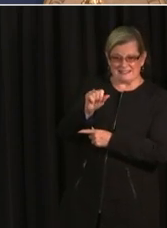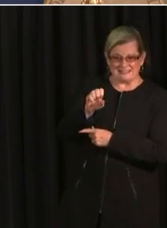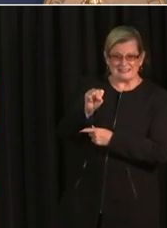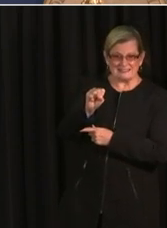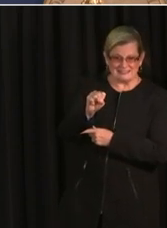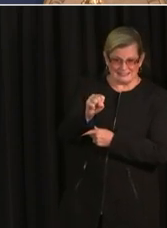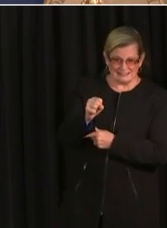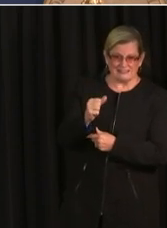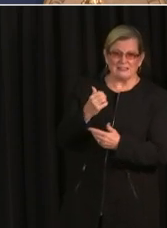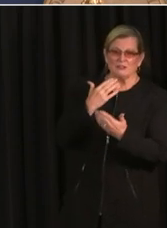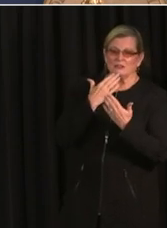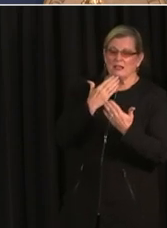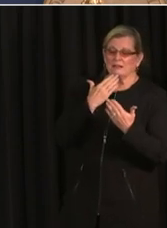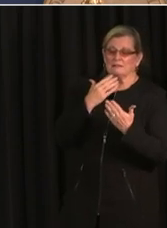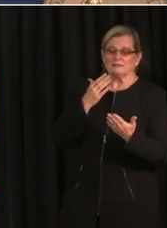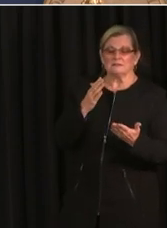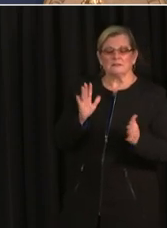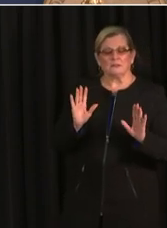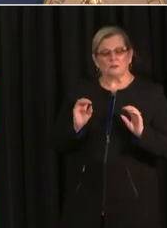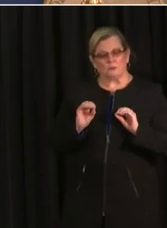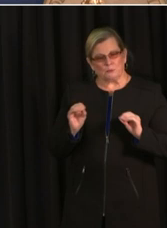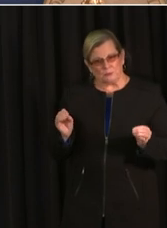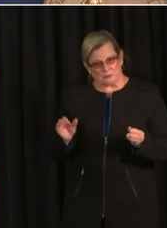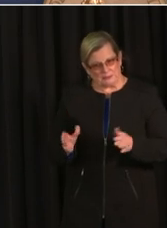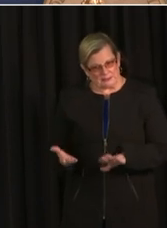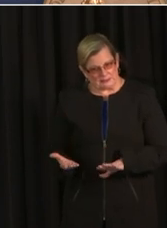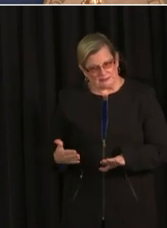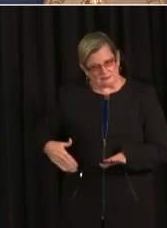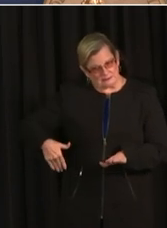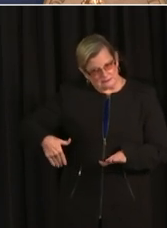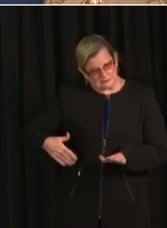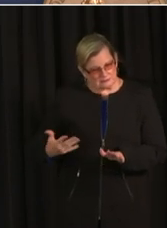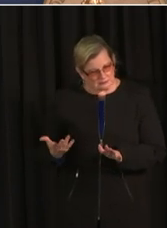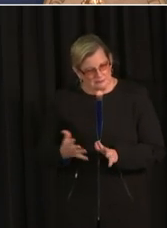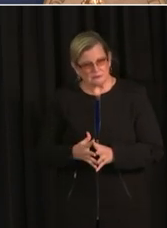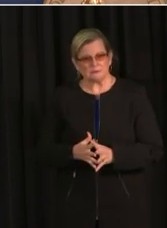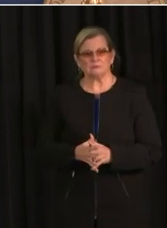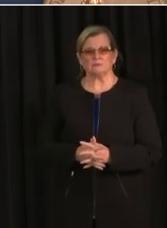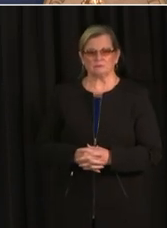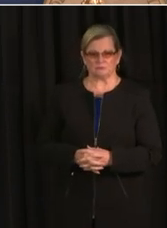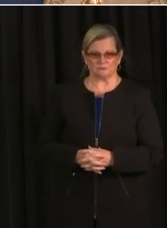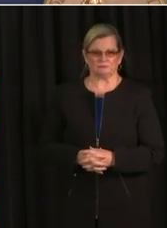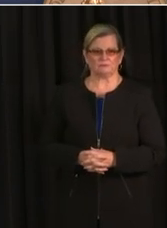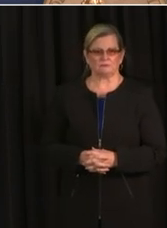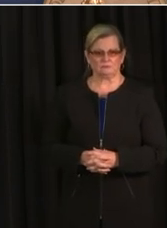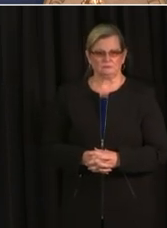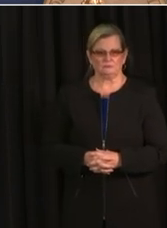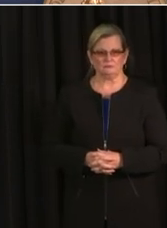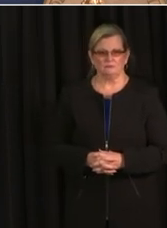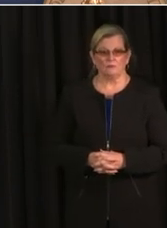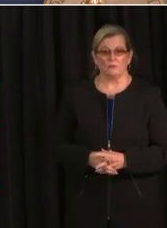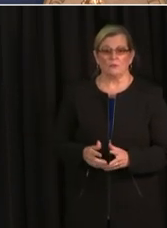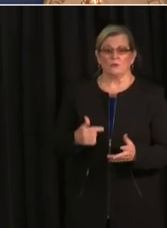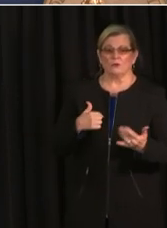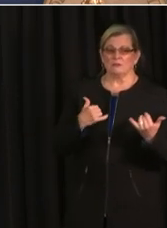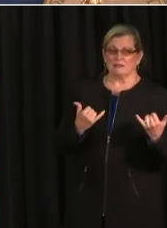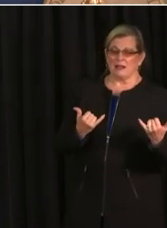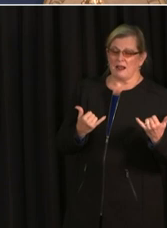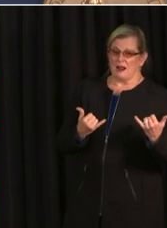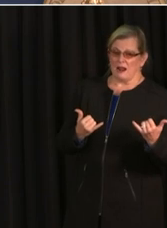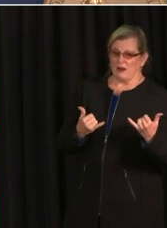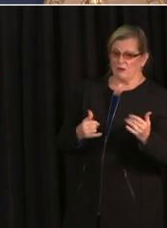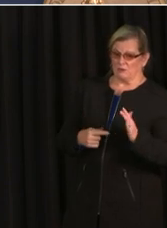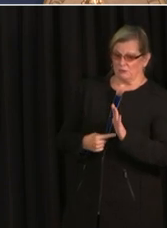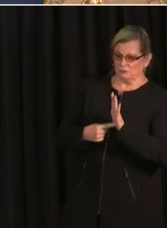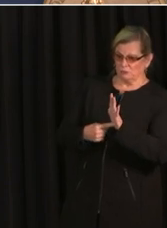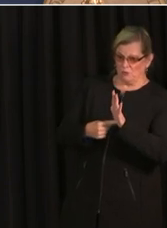And thankfully, we report no additional lives lost. We are